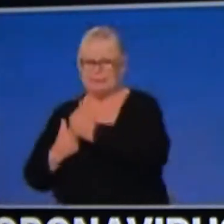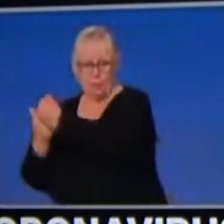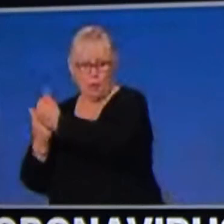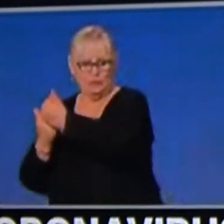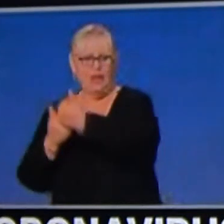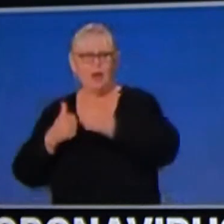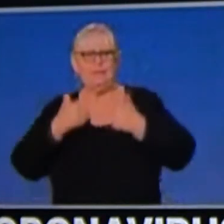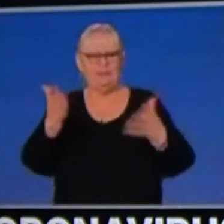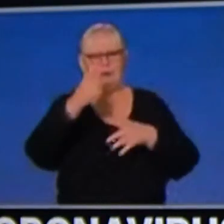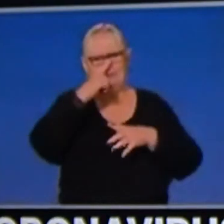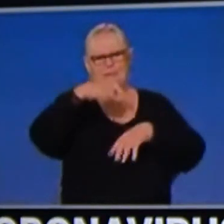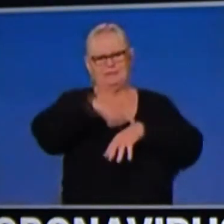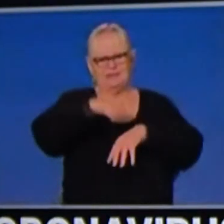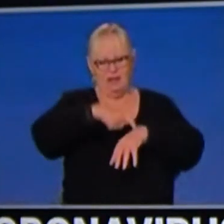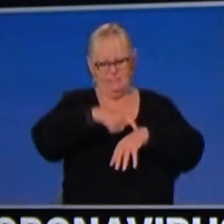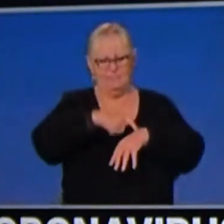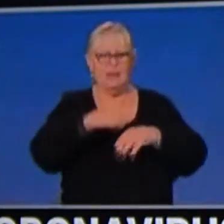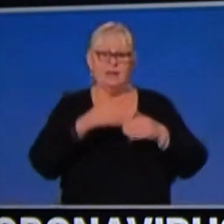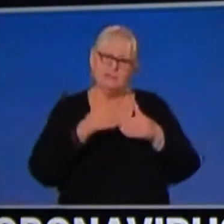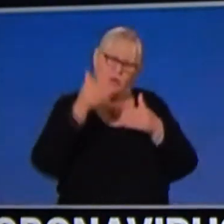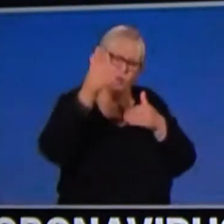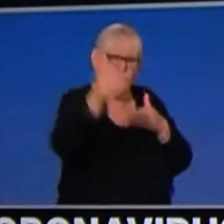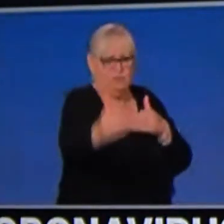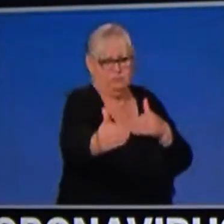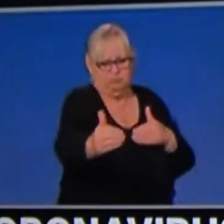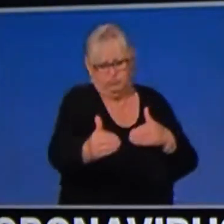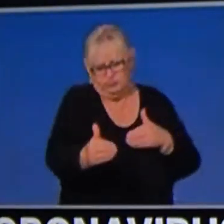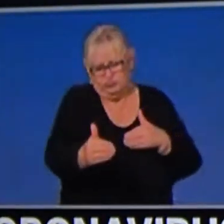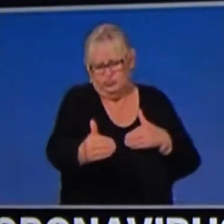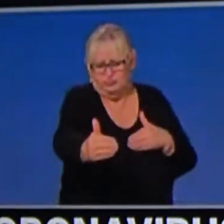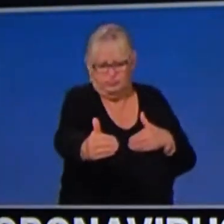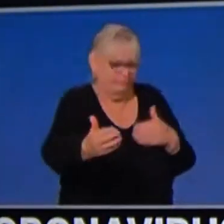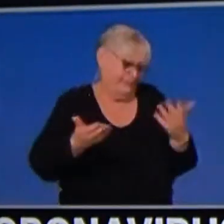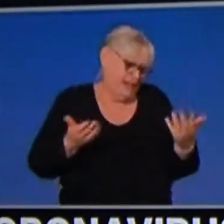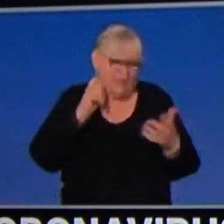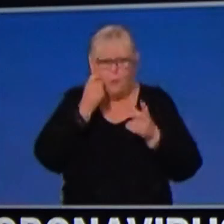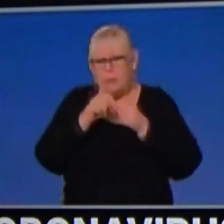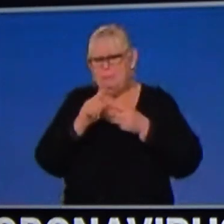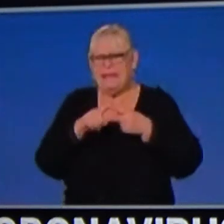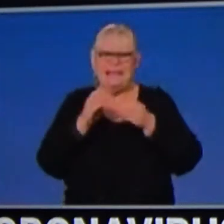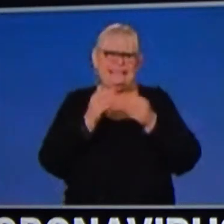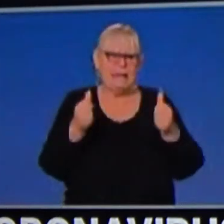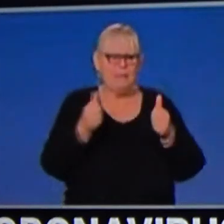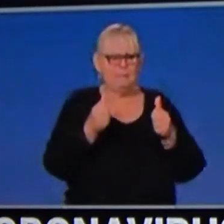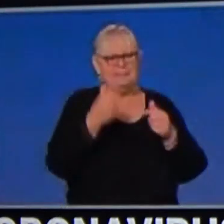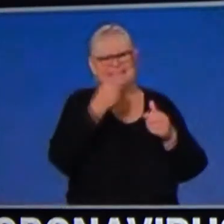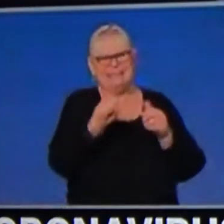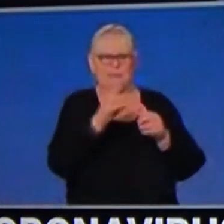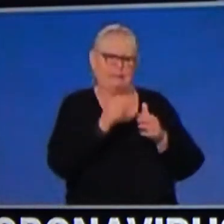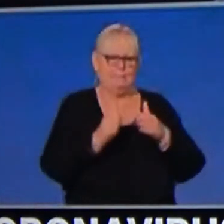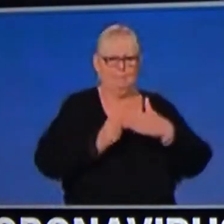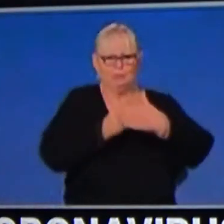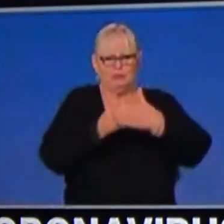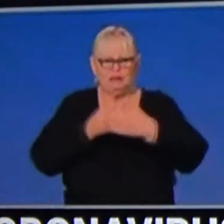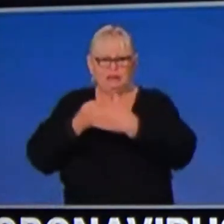work backwards from there. Now, there will be, I imagine, baseline levels of restrictions that will be